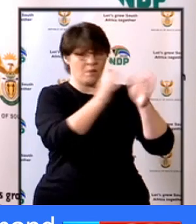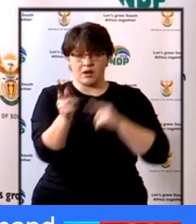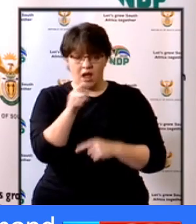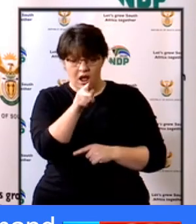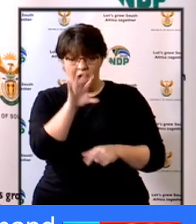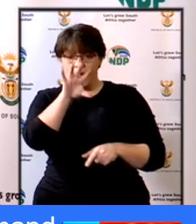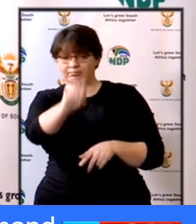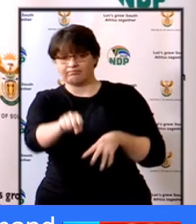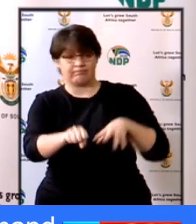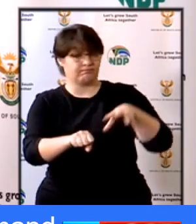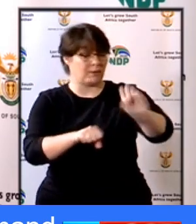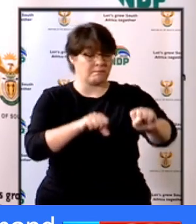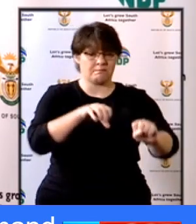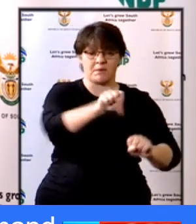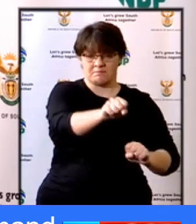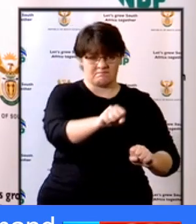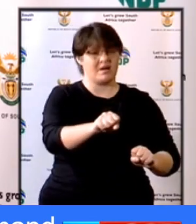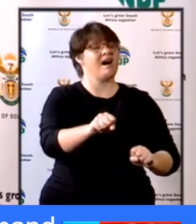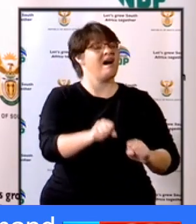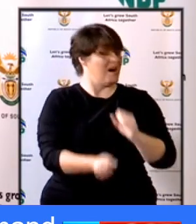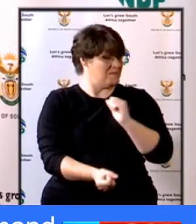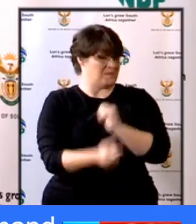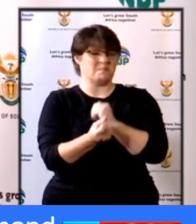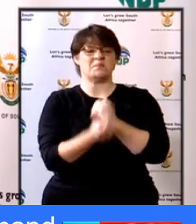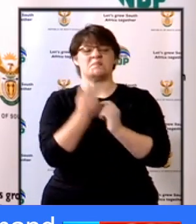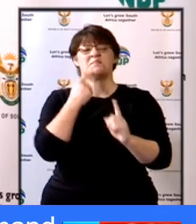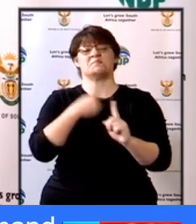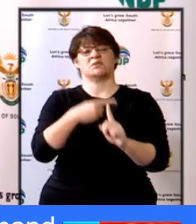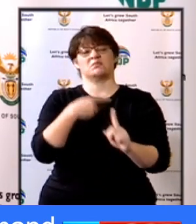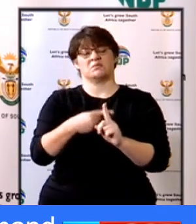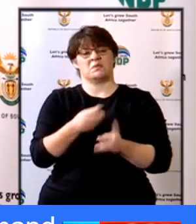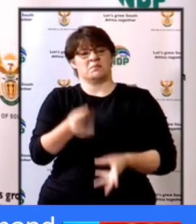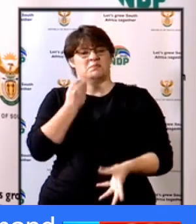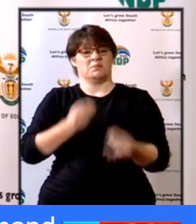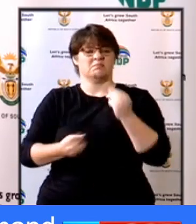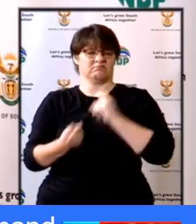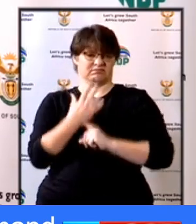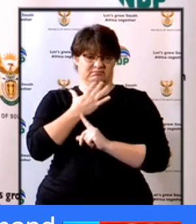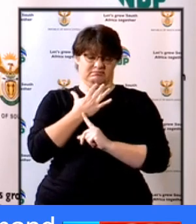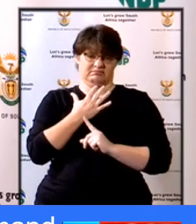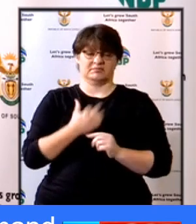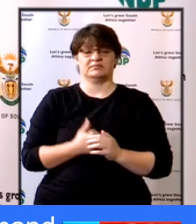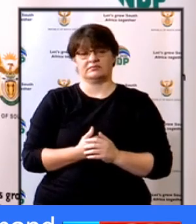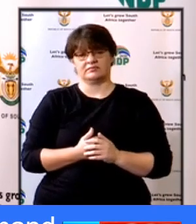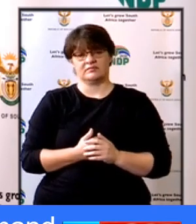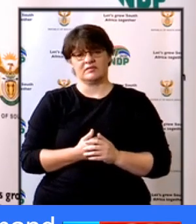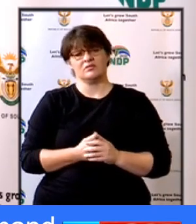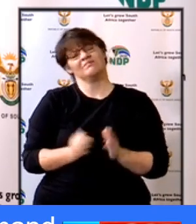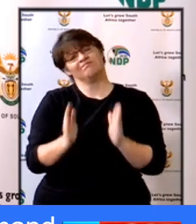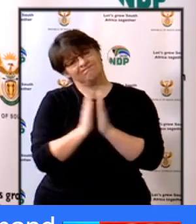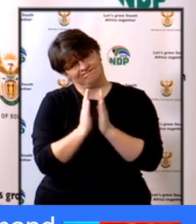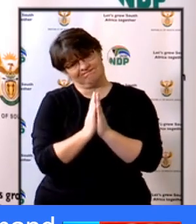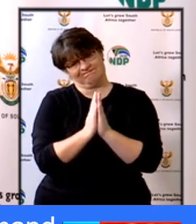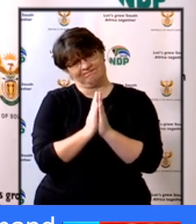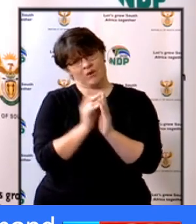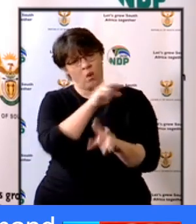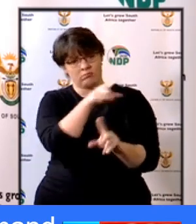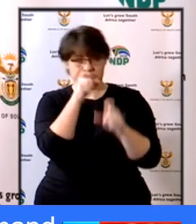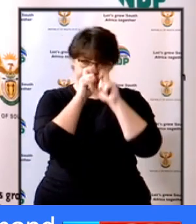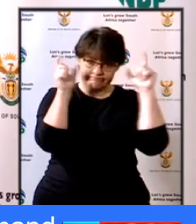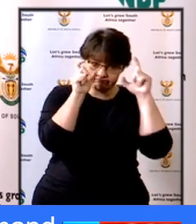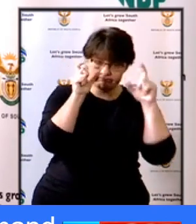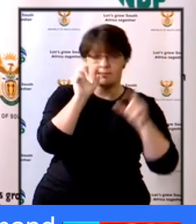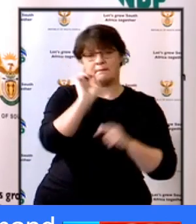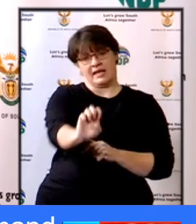we've seen a worrying number of people who are infected. So it's really a call for vigilance and